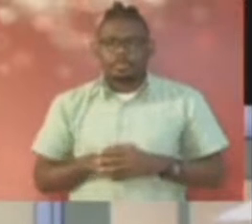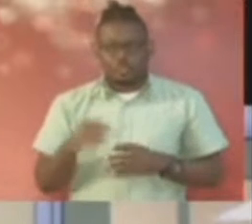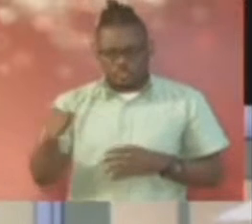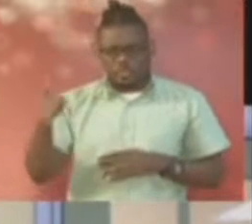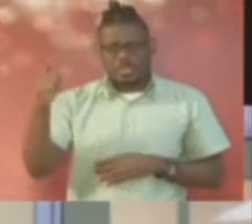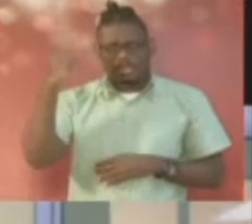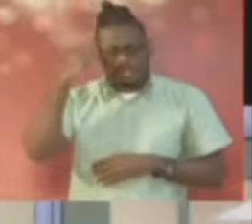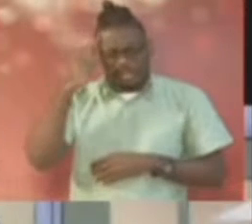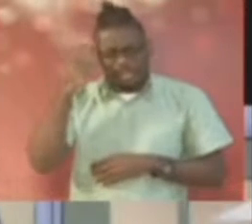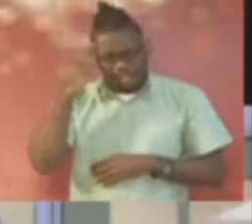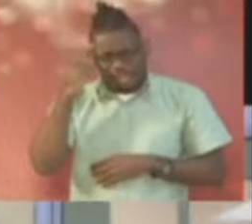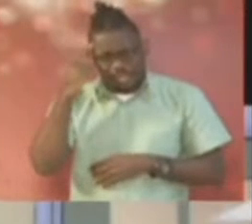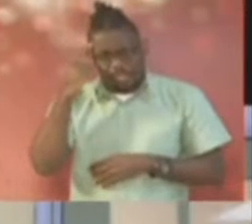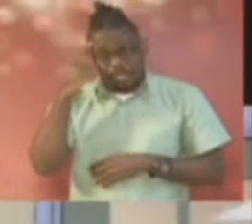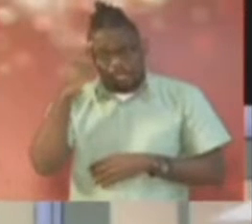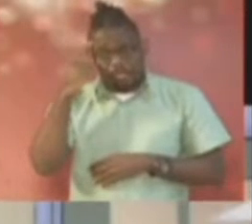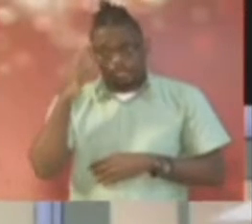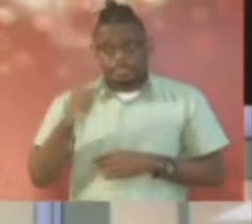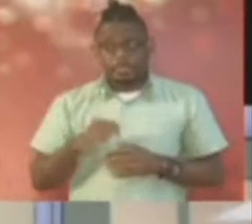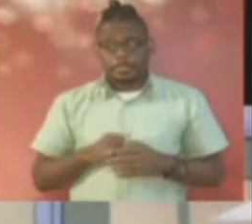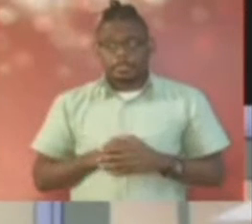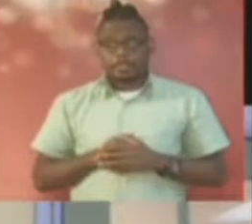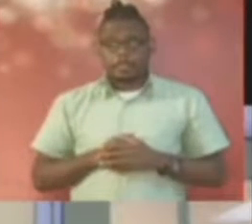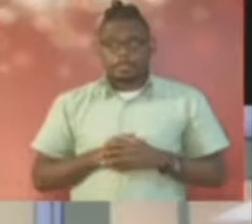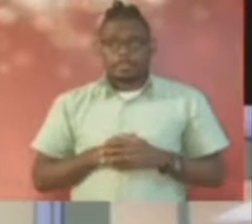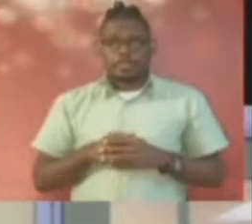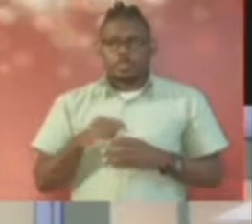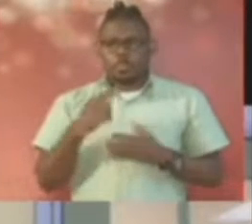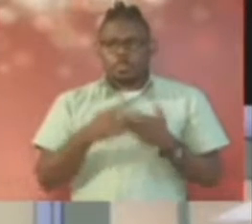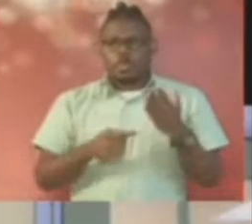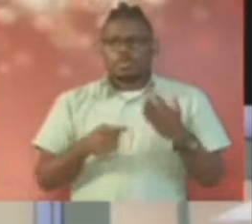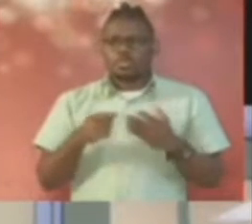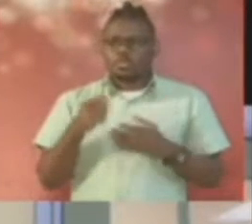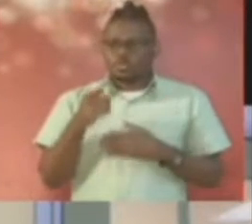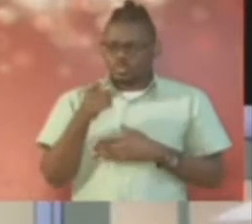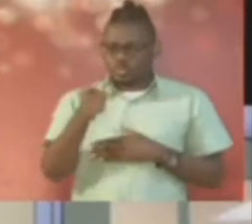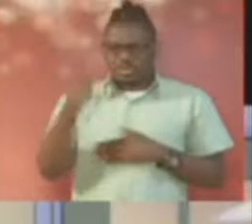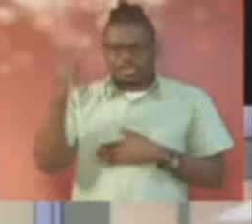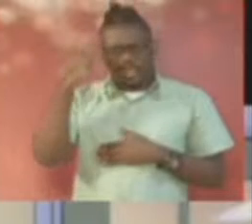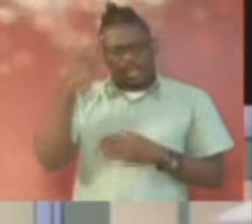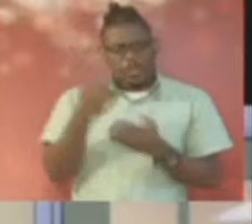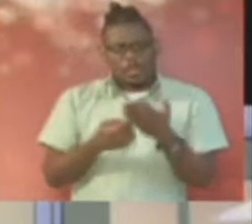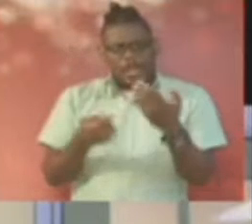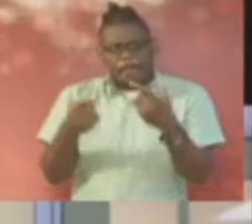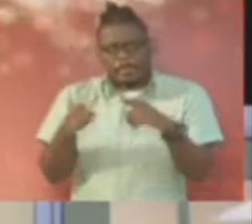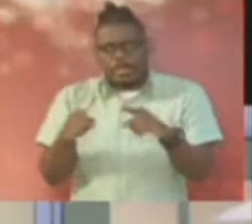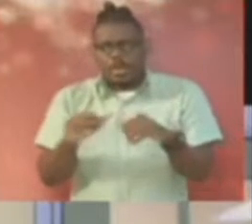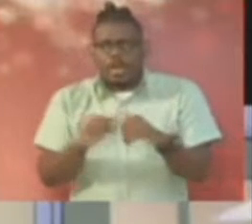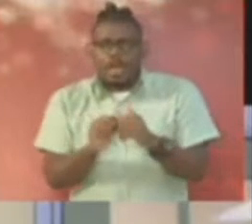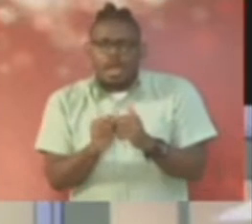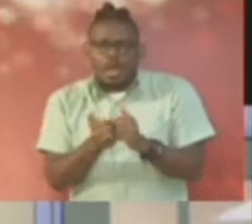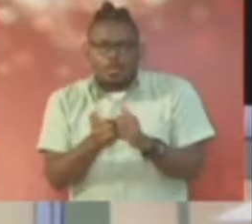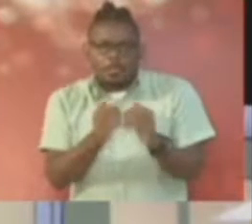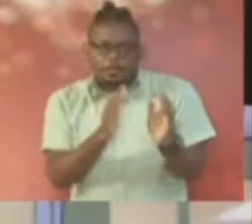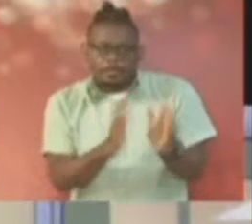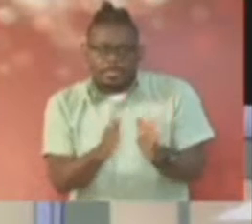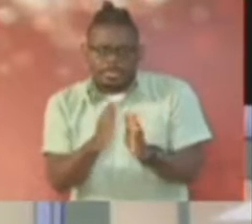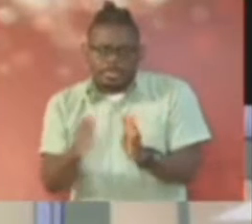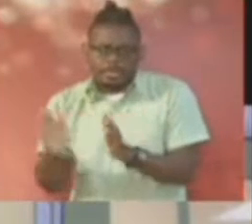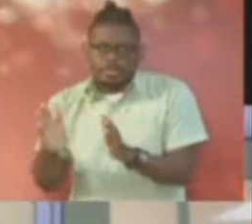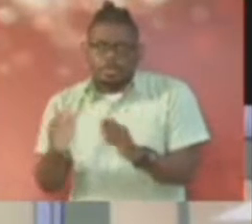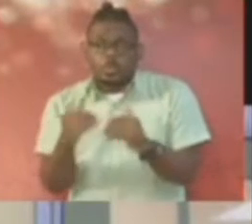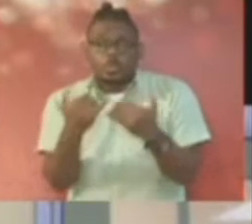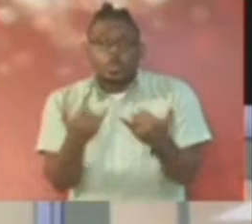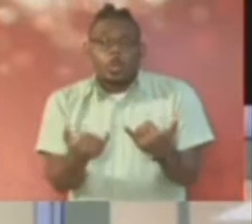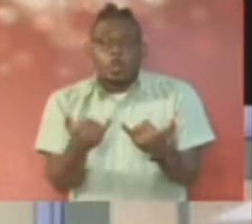expecting any sort of surge? What exactly are you expecting, and how are you preparing for that, given that we would want to